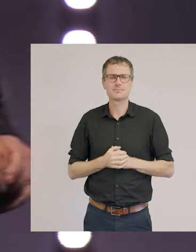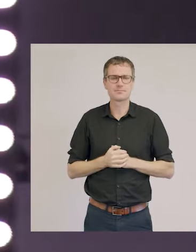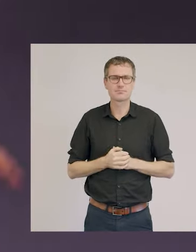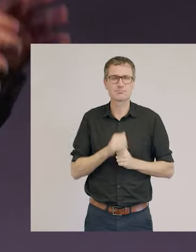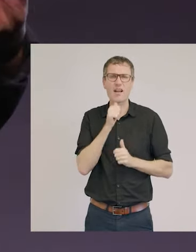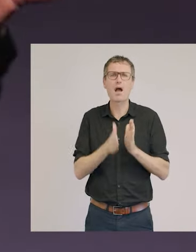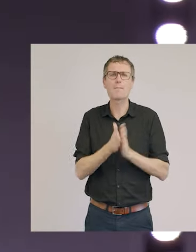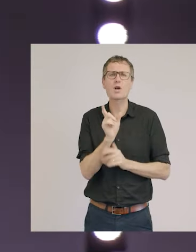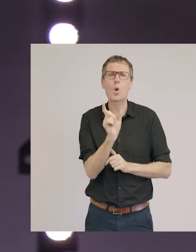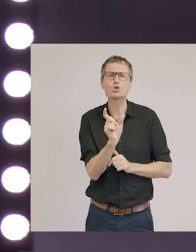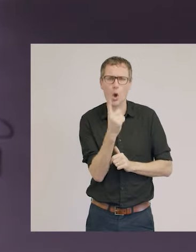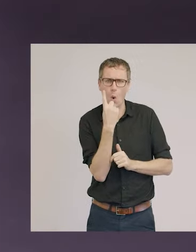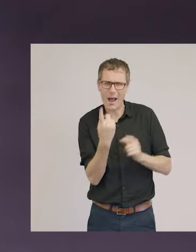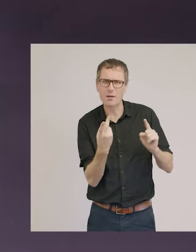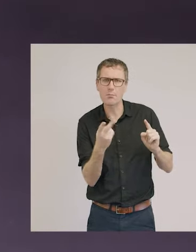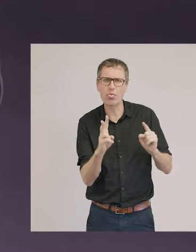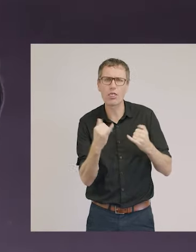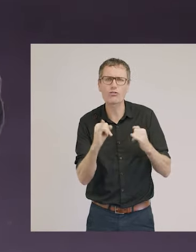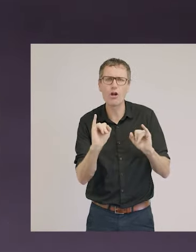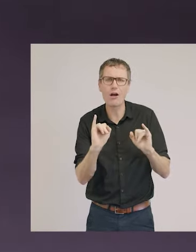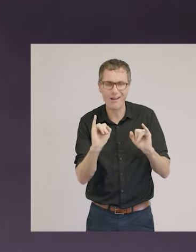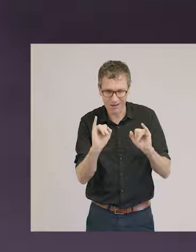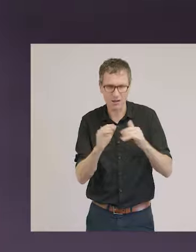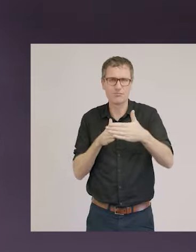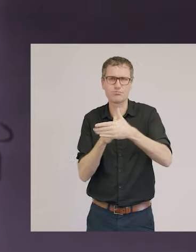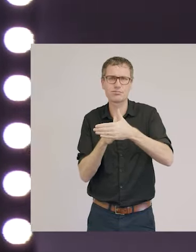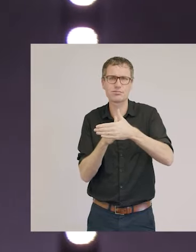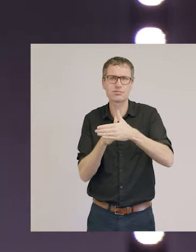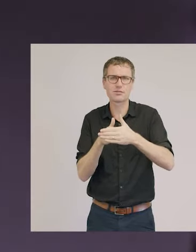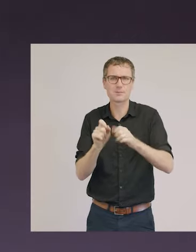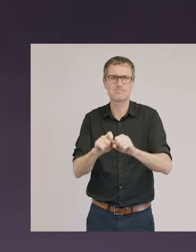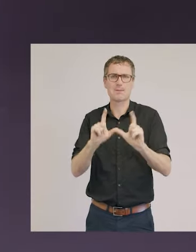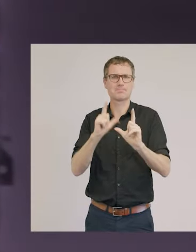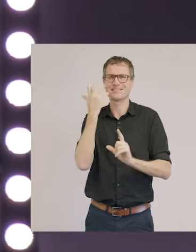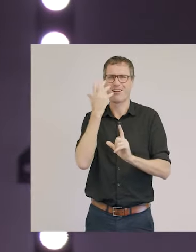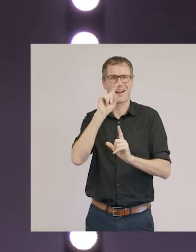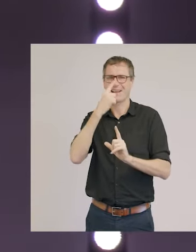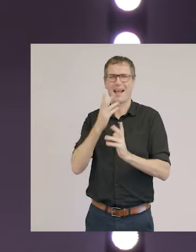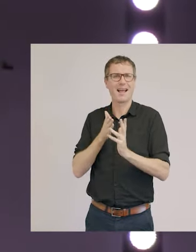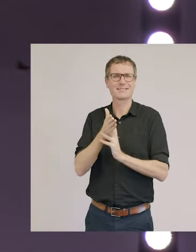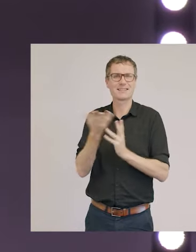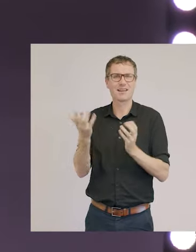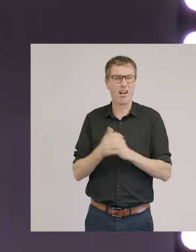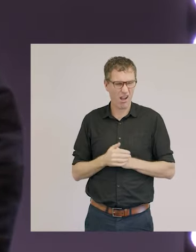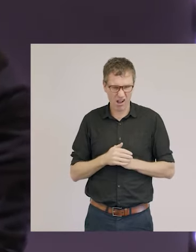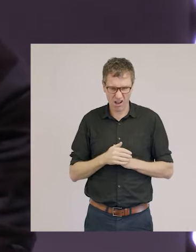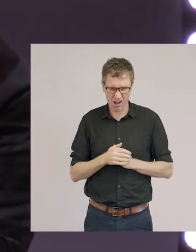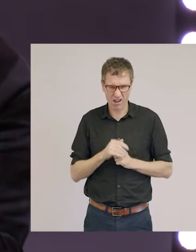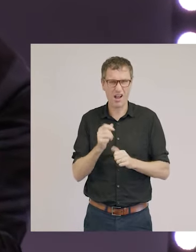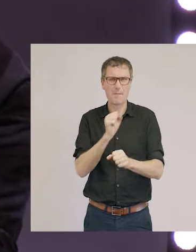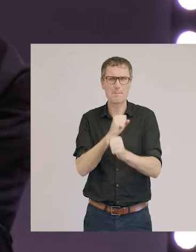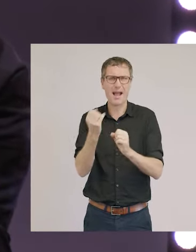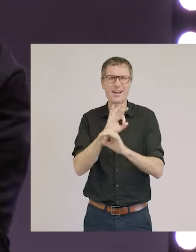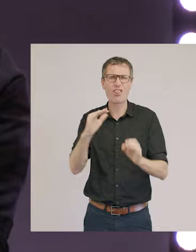password in, I just get one tiny little thing wrong. It says, sorry, isn't that narrow-minded? They show no grace in the